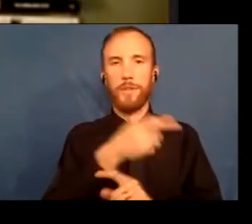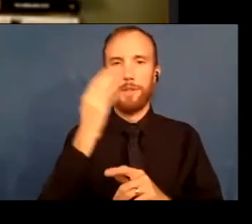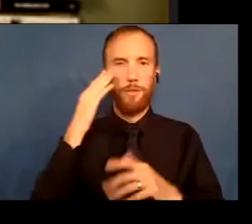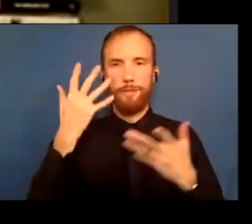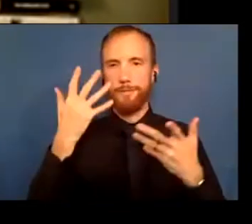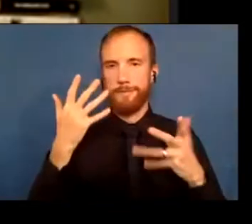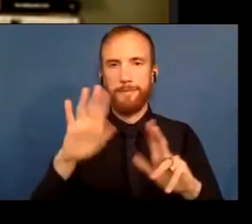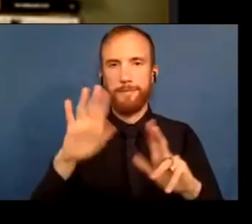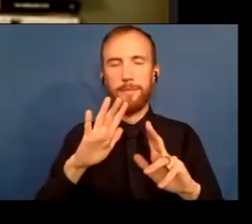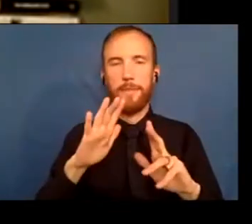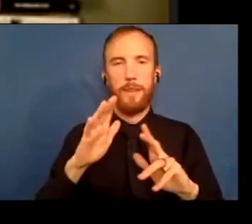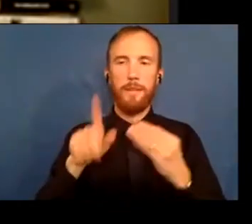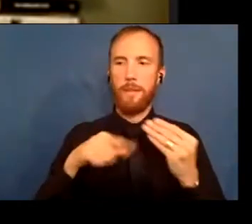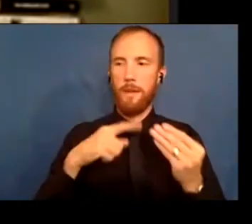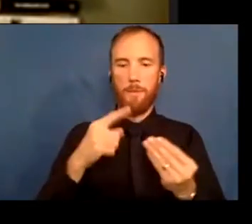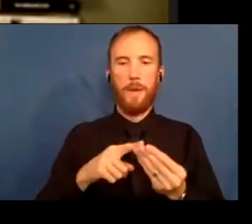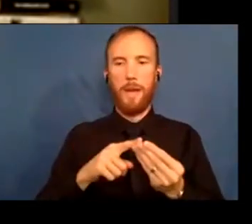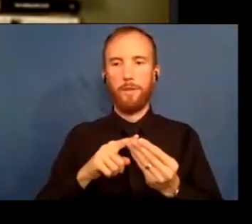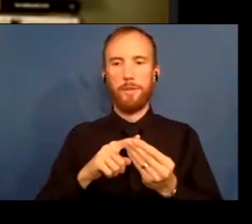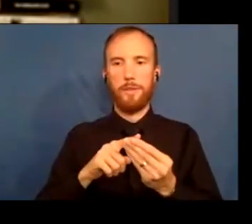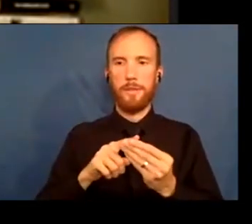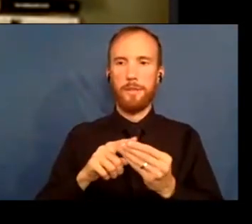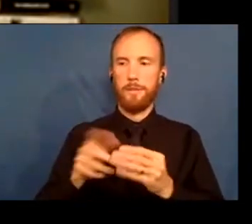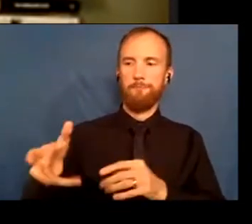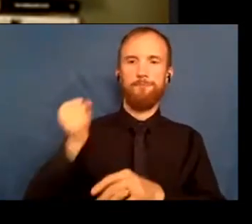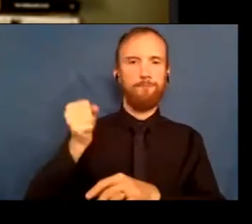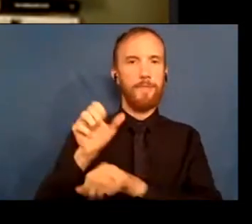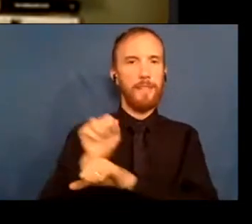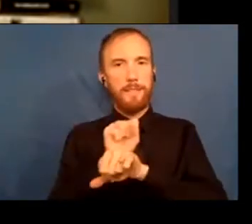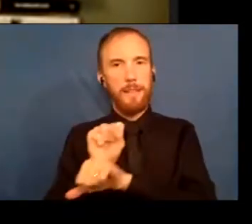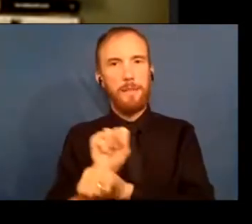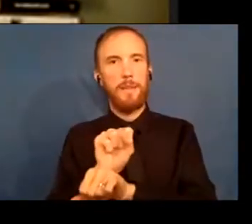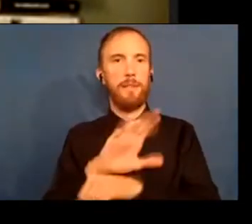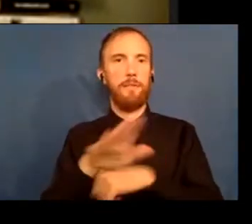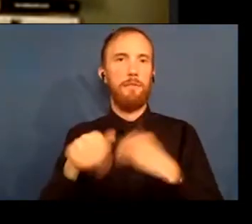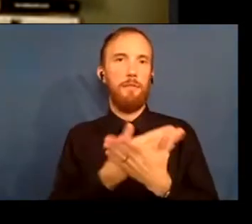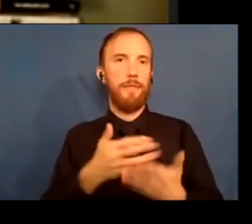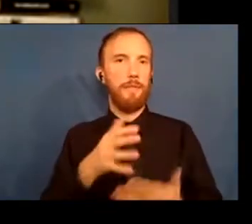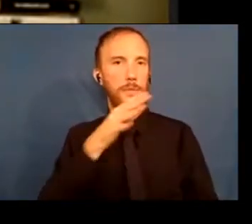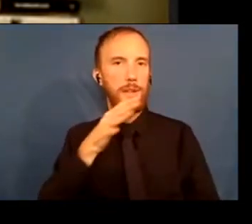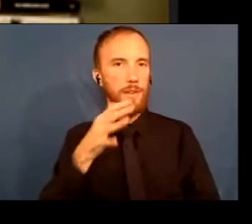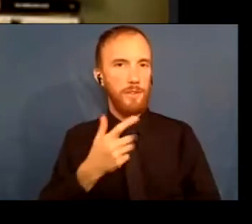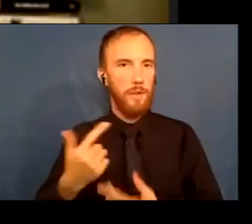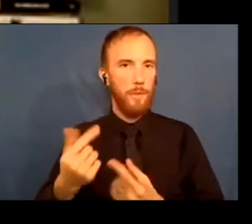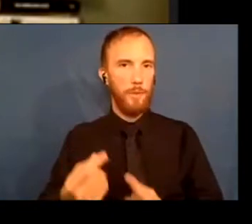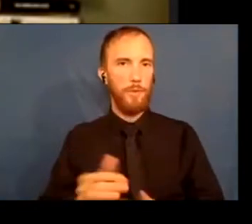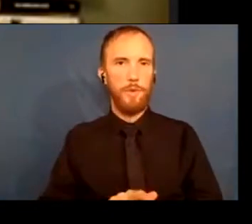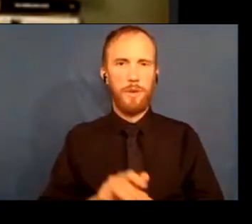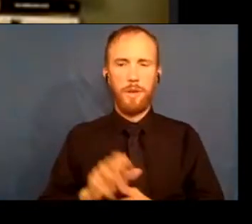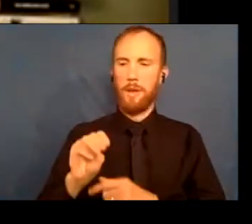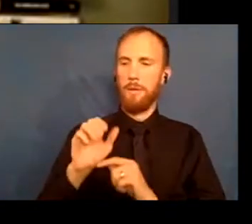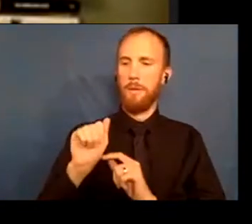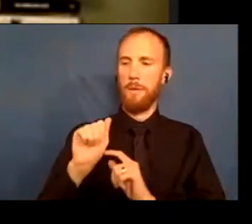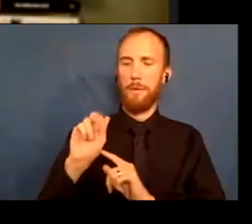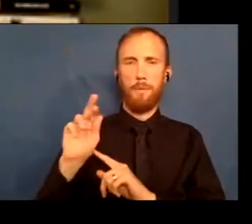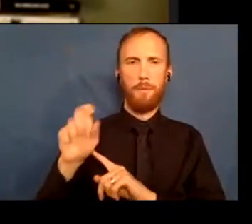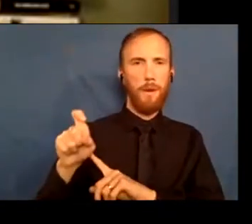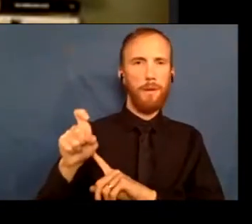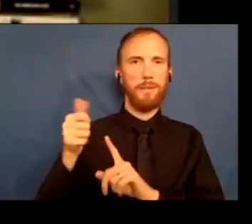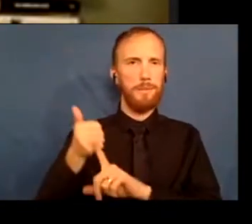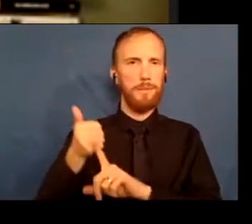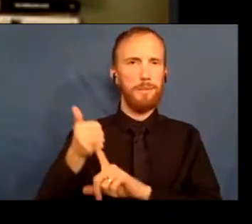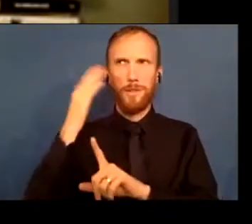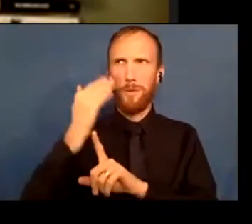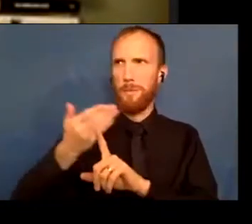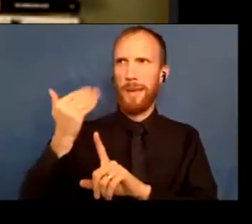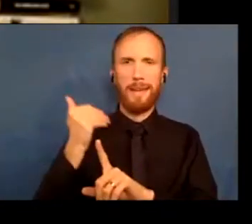about enslavement and what the plantations did. Marx knew this in the 1840s and 50s. If you look at